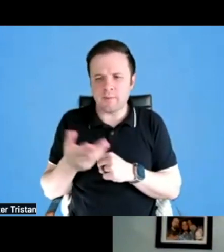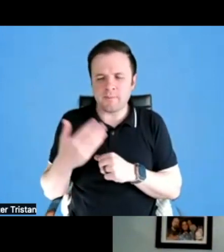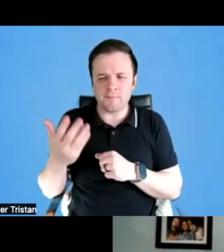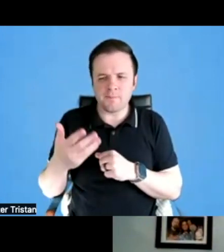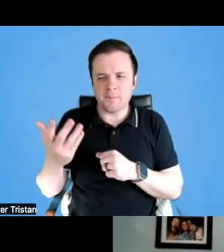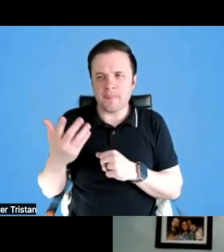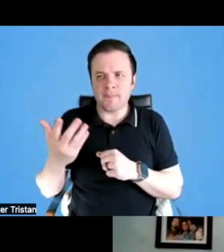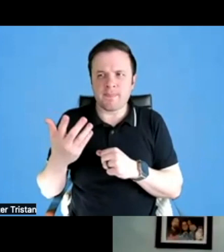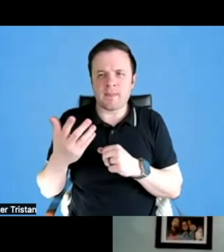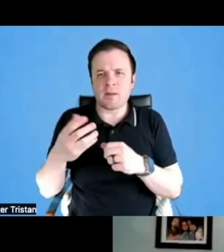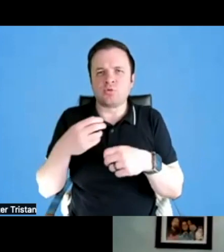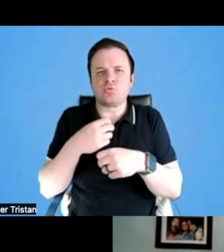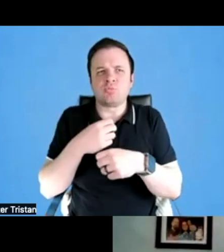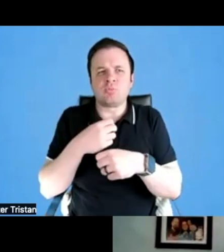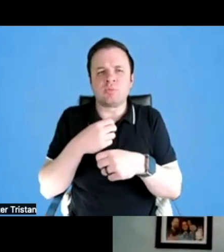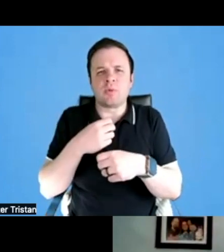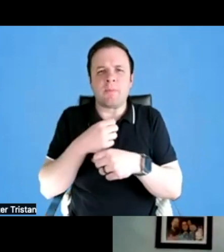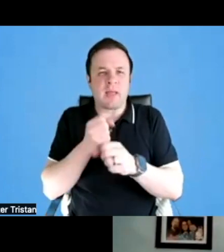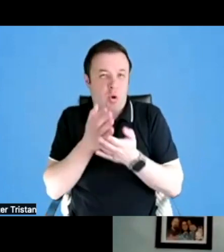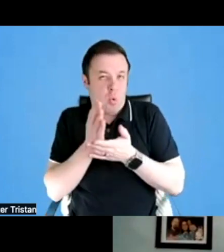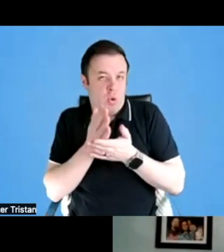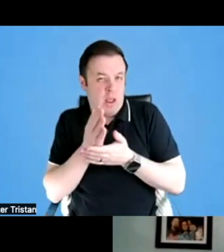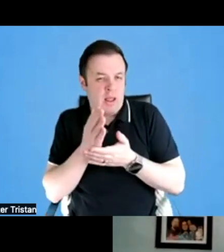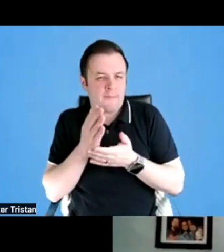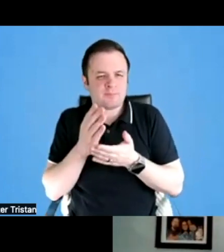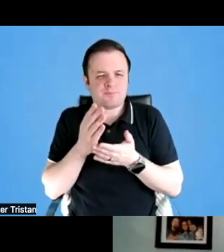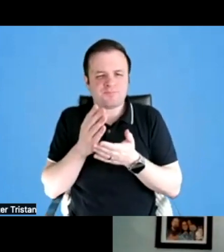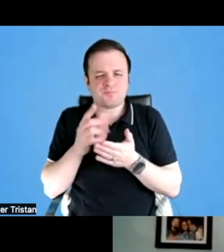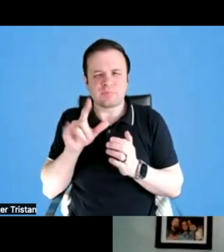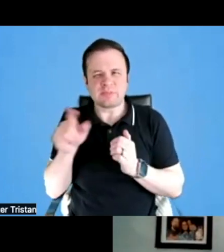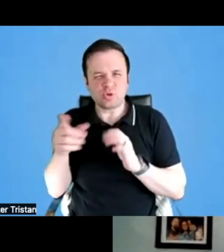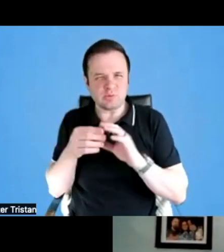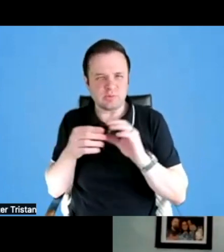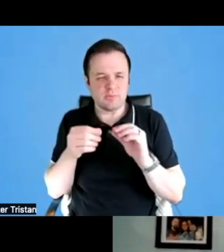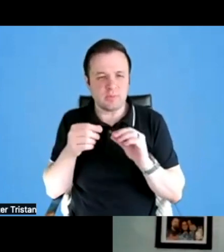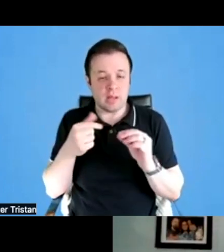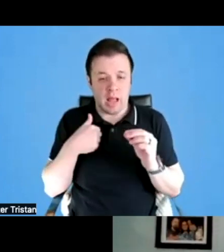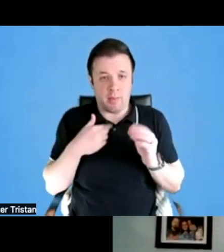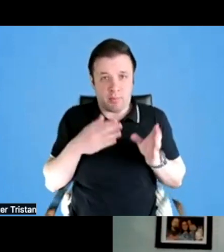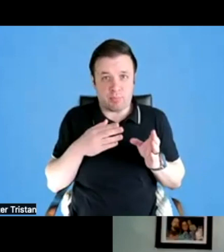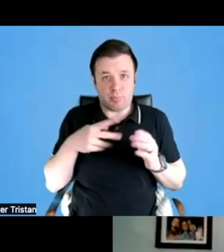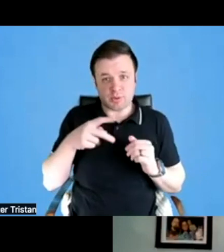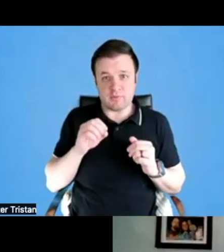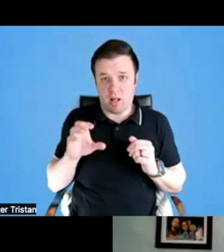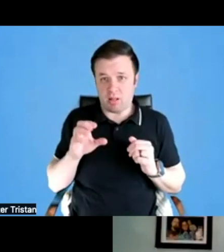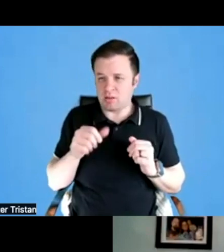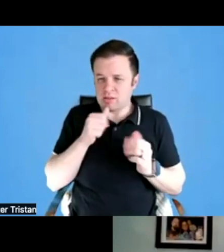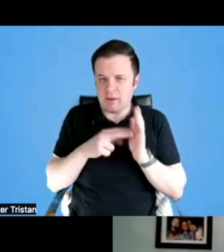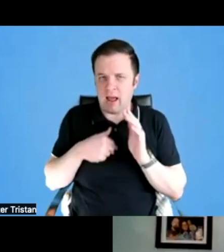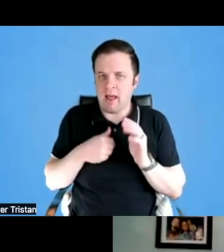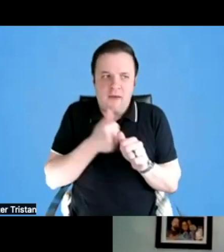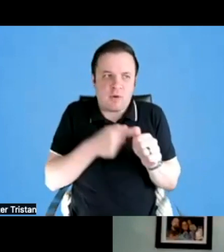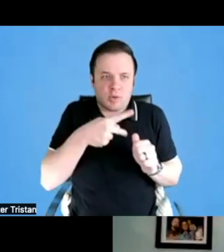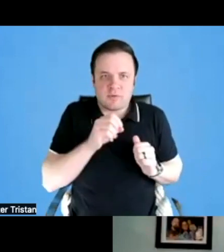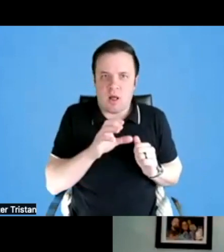it okay for, there are going to be things that, just by sort of what Lisa was saying, just because I'm a person of color, I don't have every person of color's experience, right? As